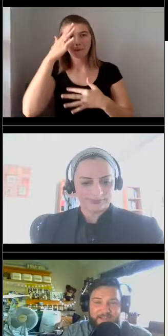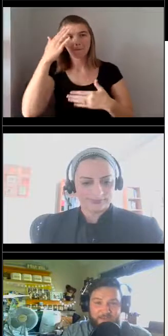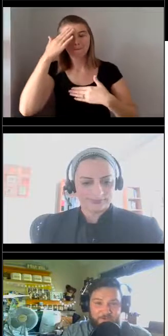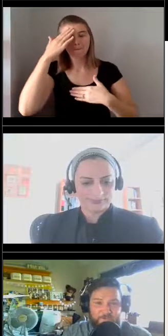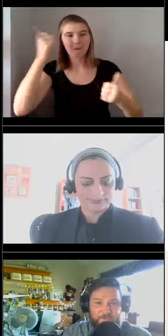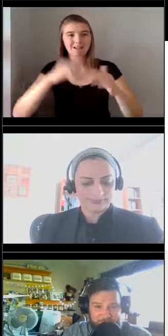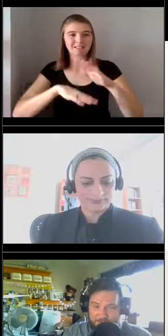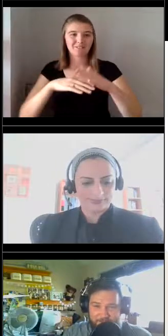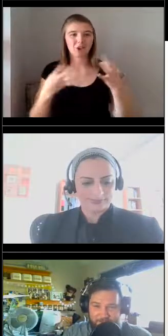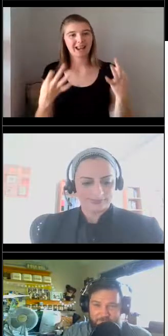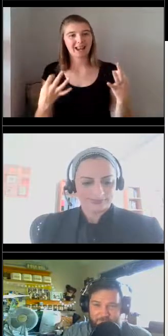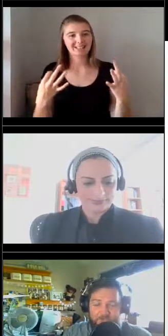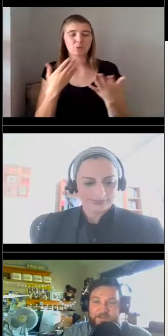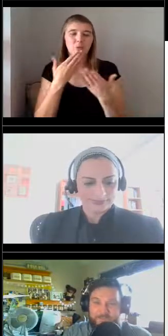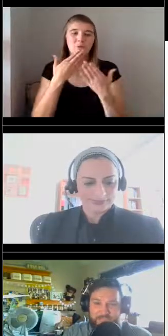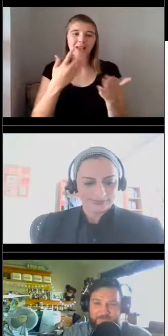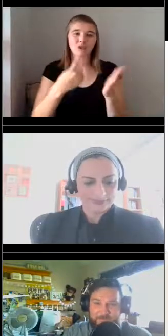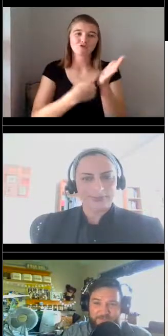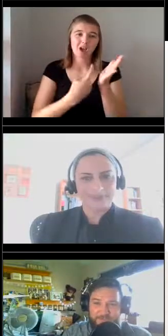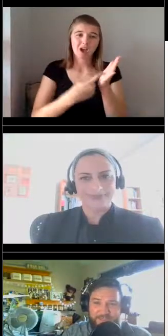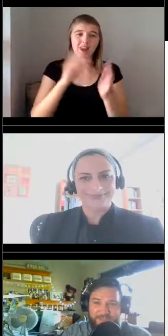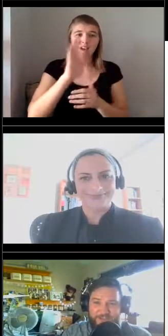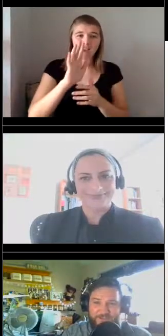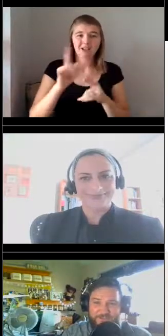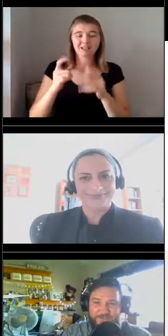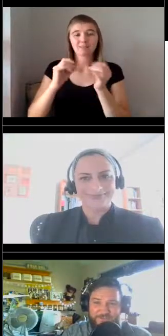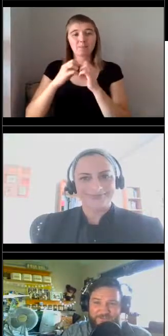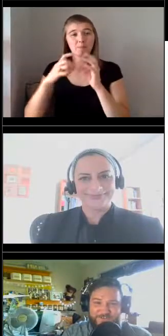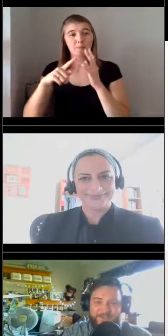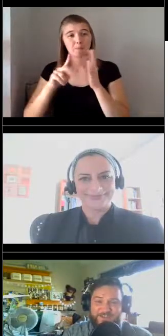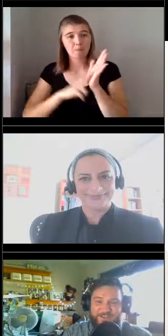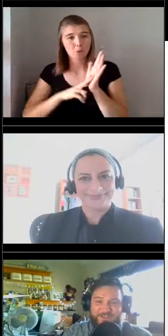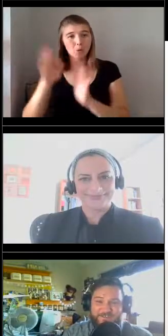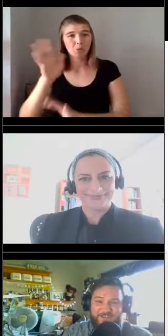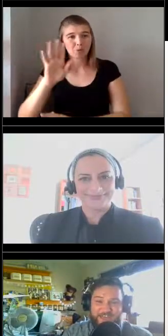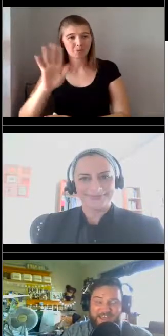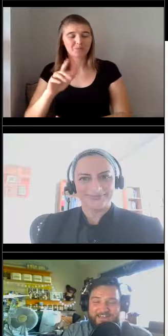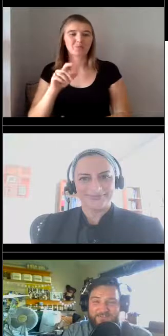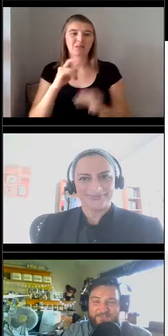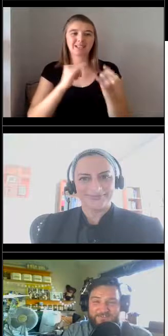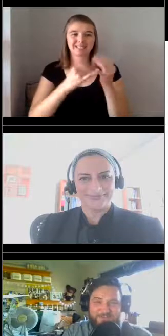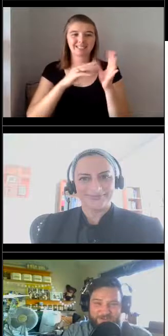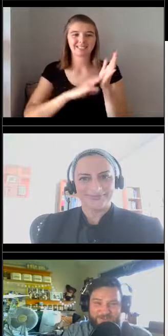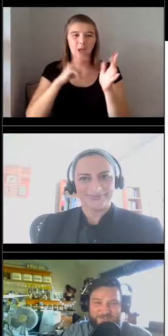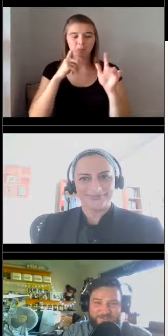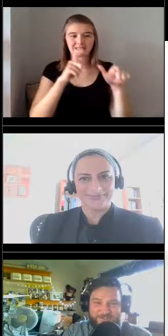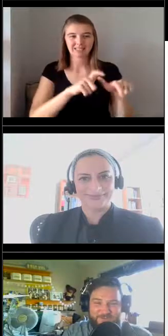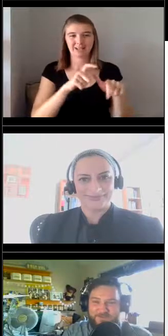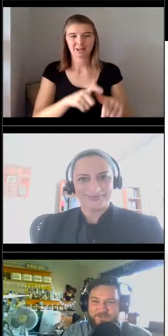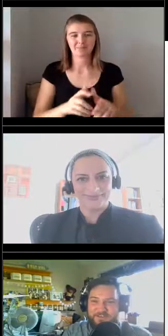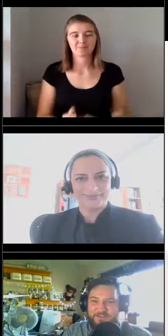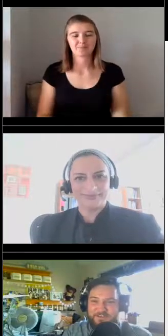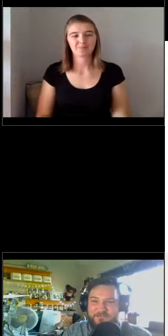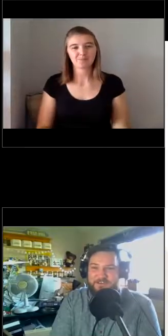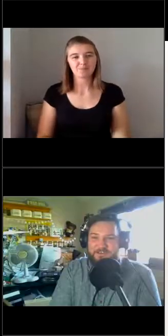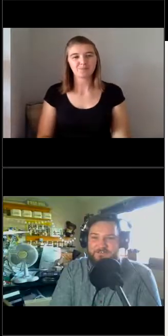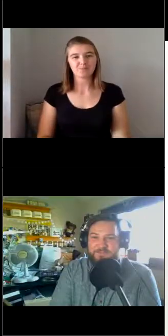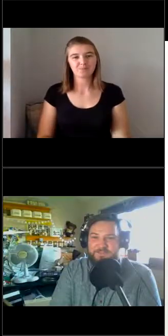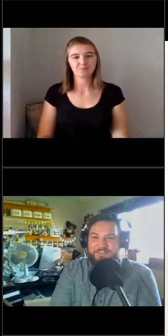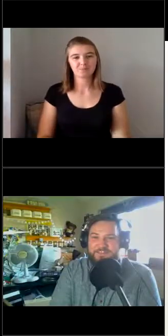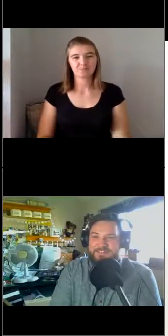Rehana and to Boon. It's been an absolute privilege to have you with us, and I hope you've enjoyed it. And thank you for handling all of those questions as well. So I